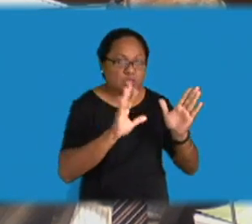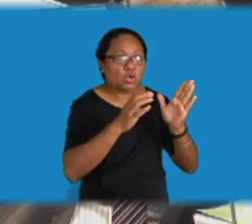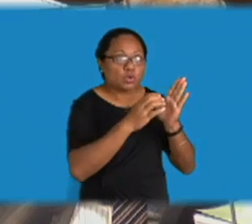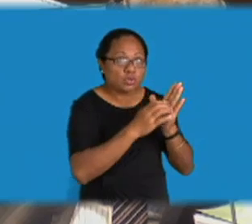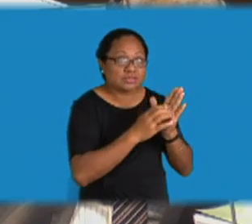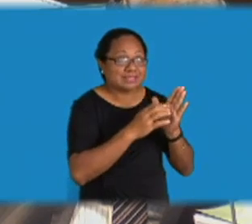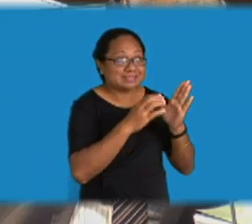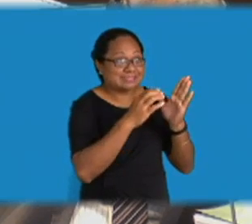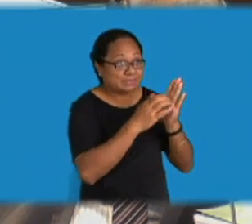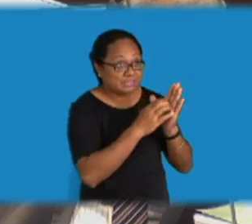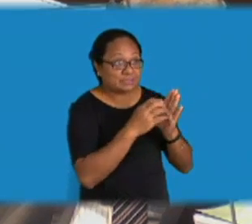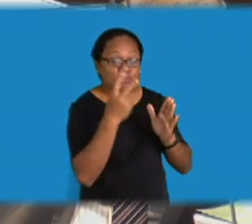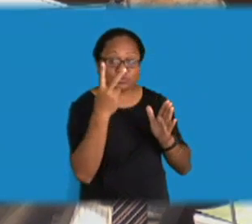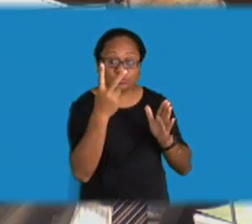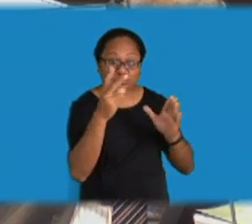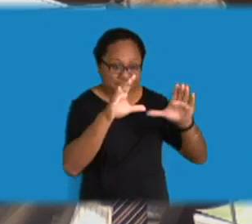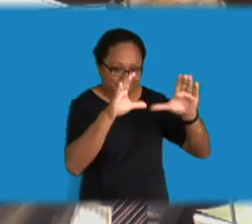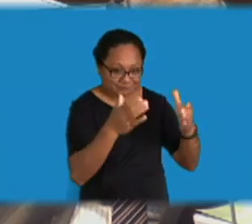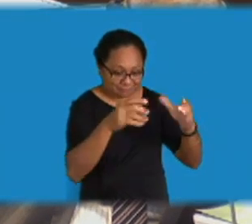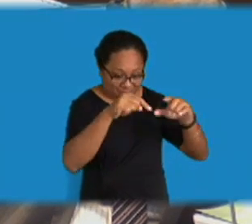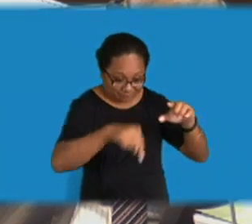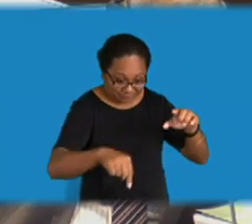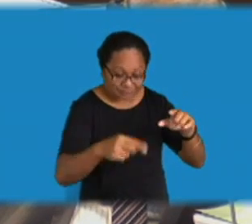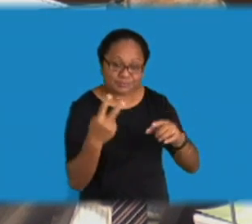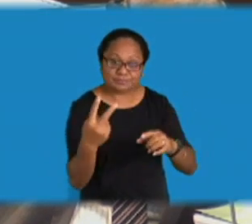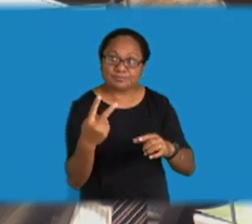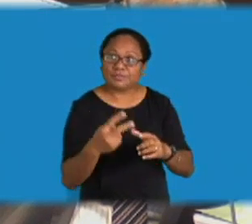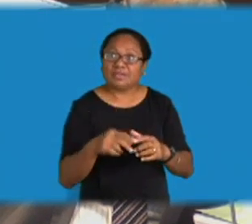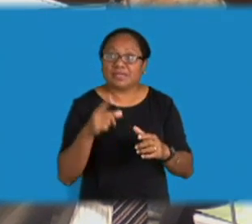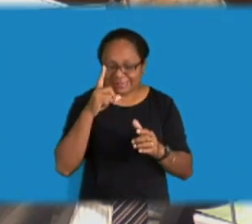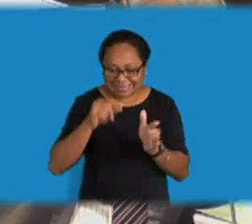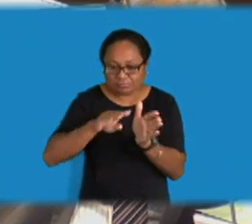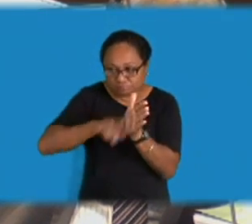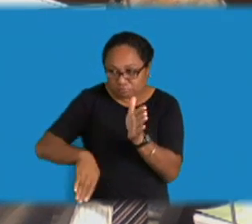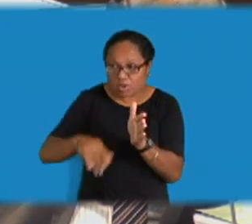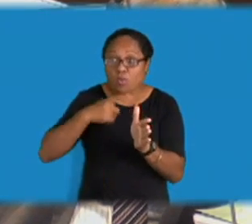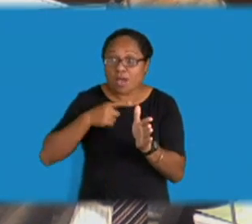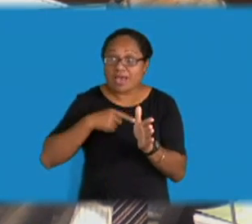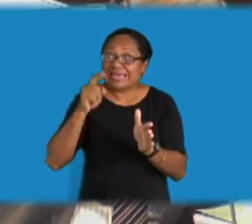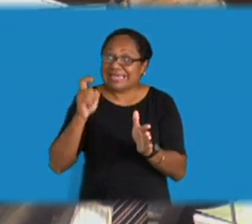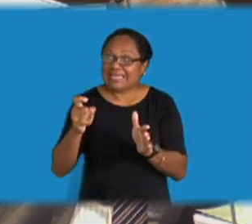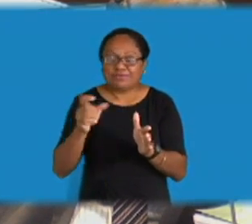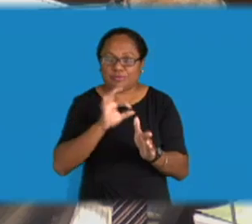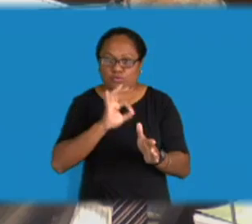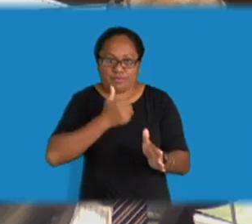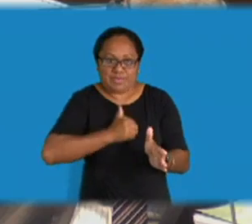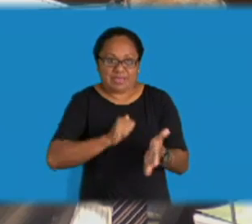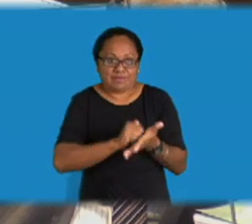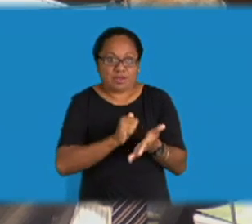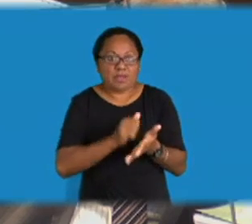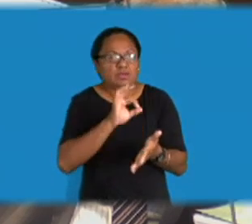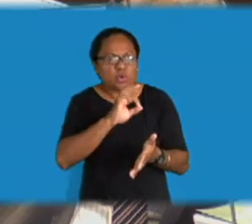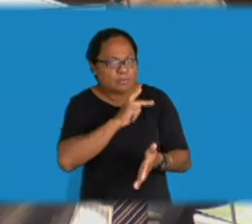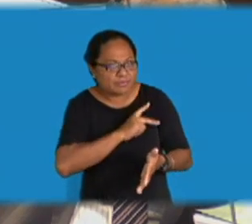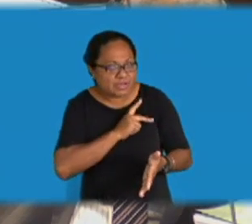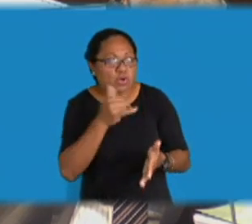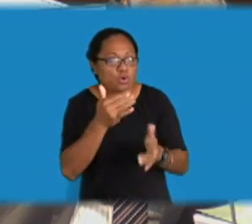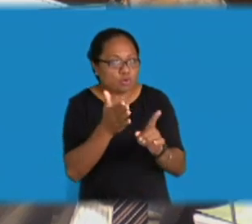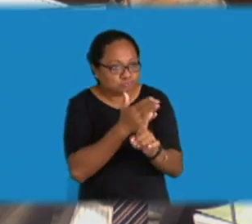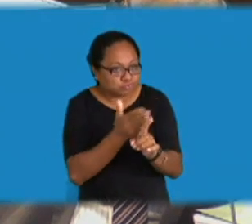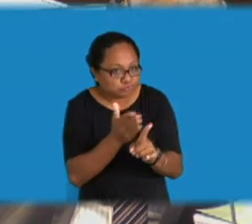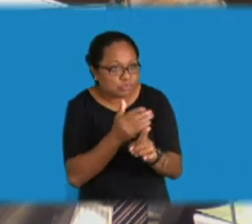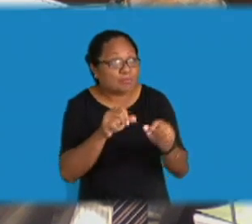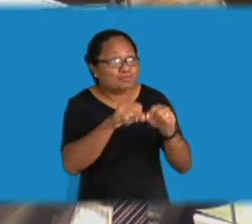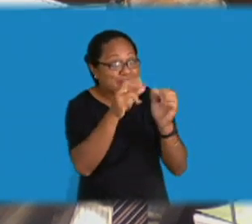subsection 2 state that the President may remove a member of the committee for misconduct or misbehaviour or any other good reason that may warrant